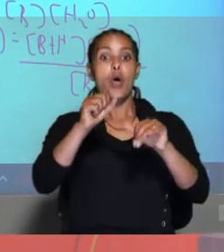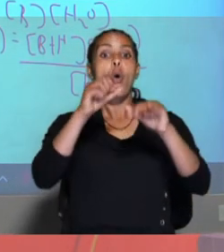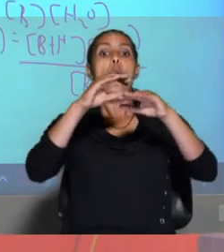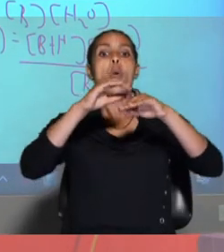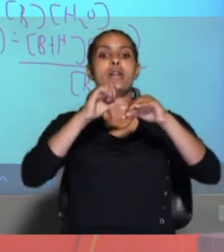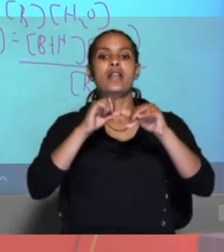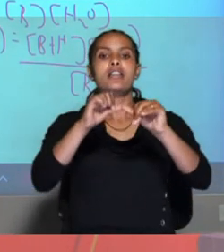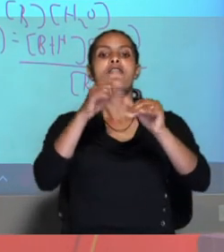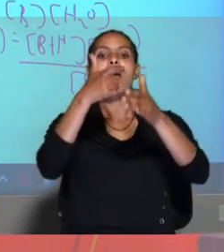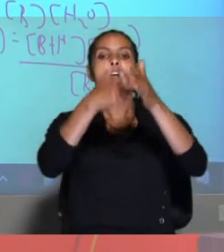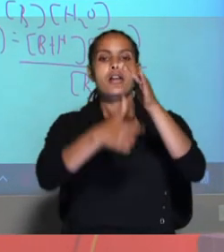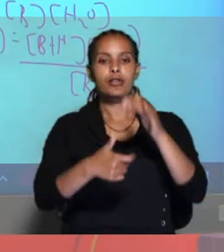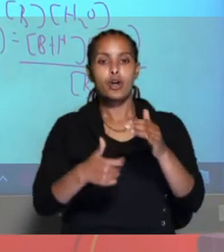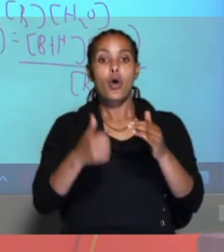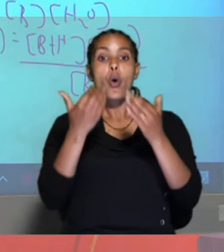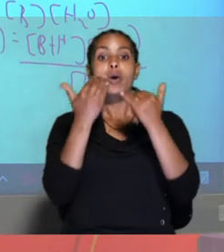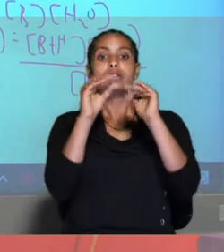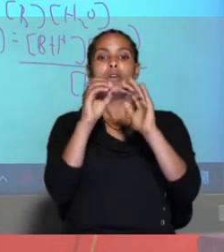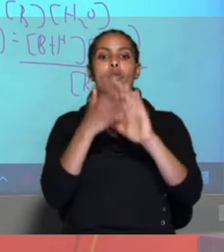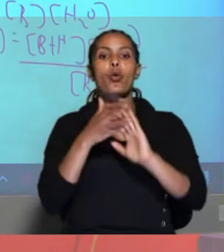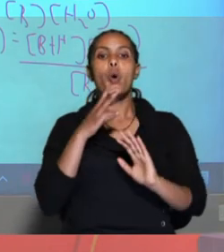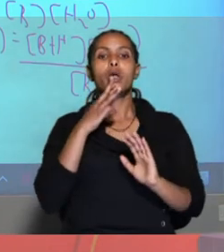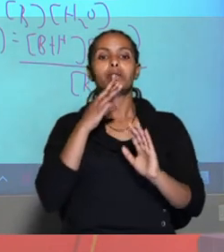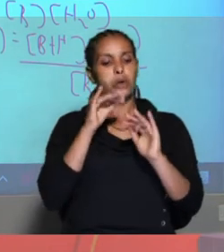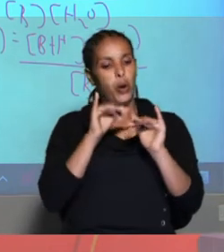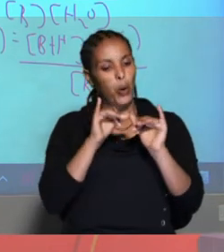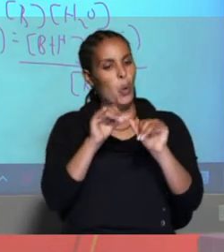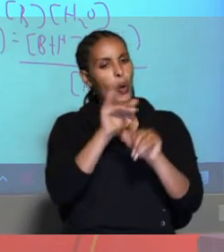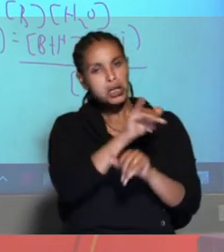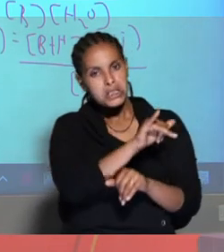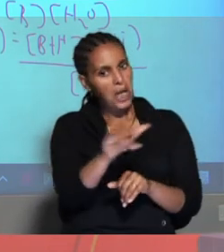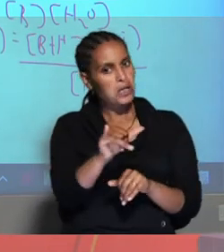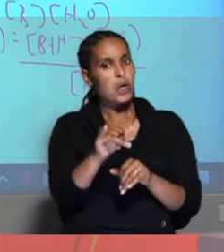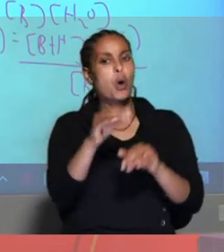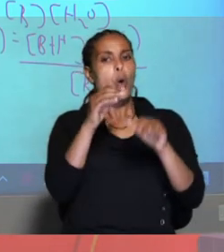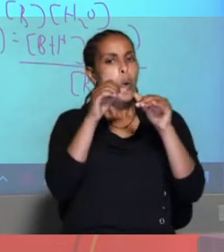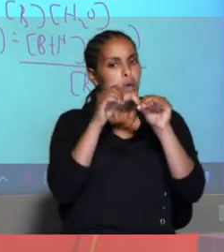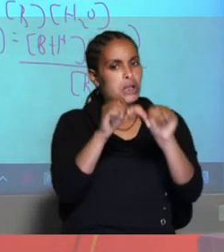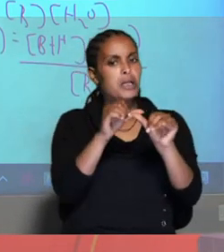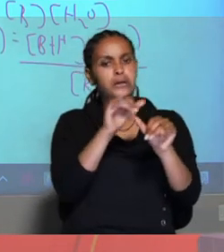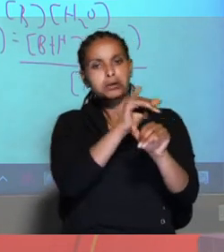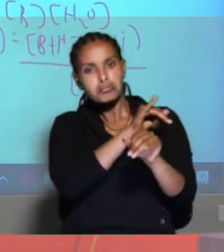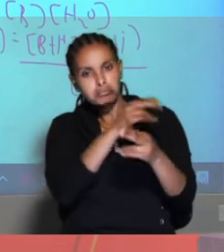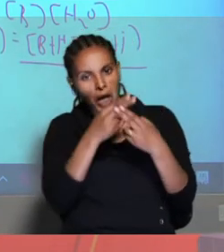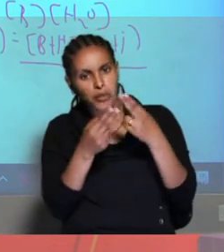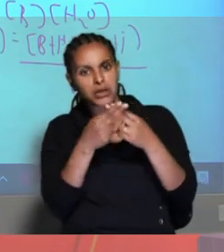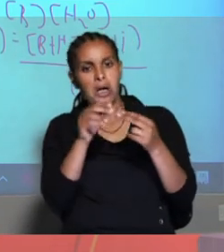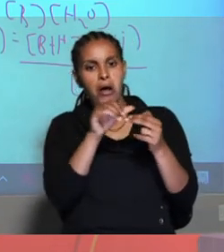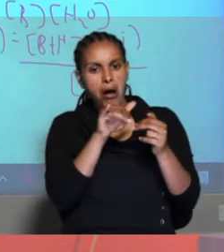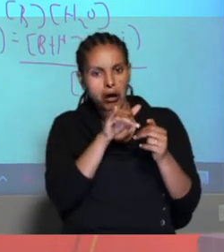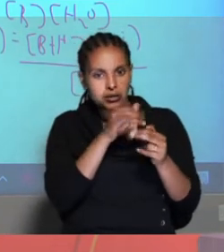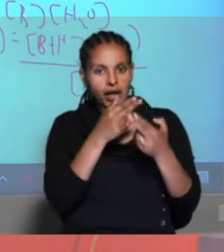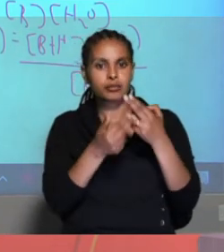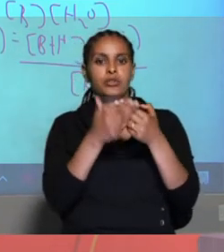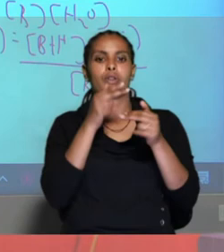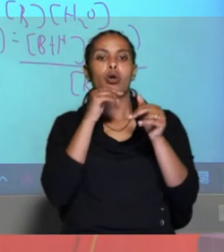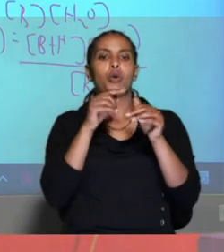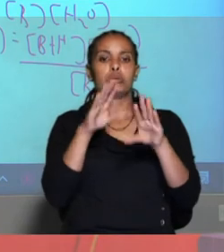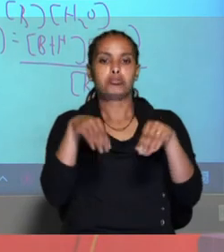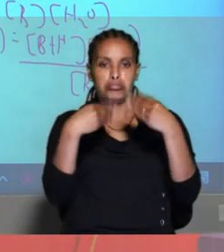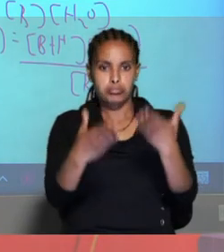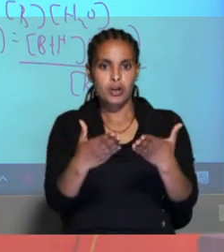value. Concentration of water is constant. Constant times constant again gives you another constant, which is known